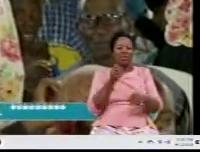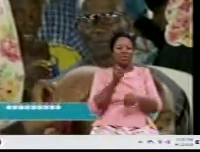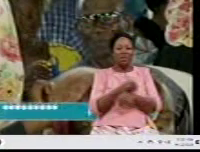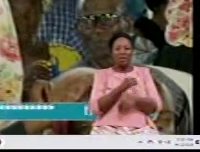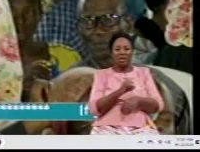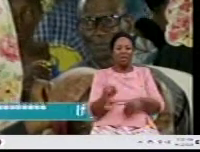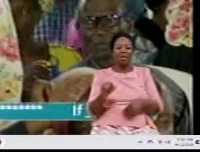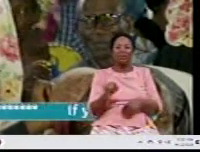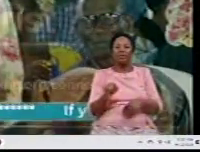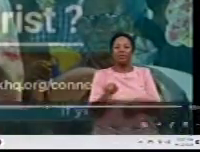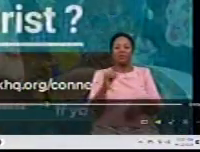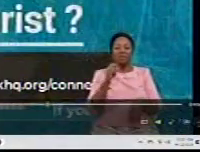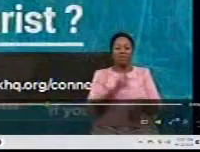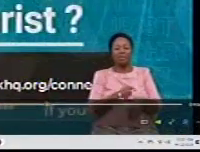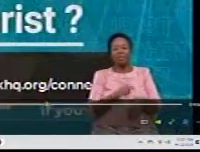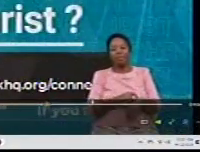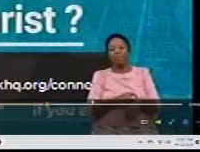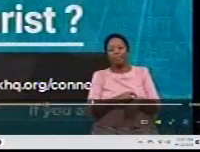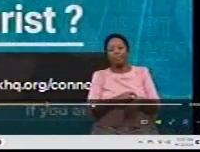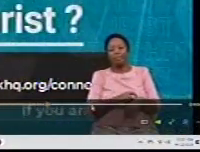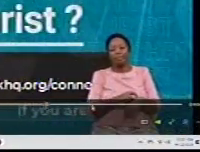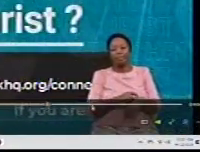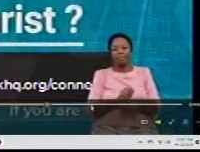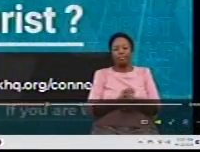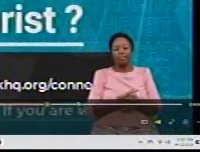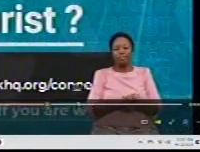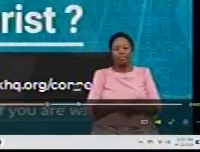counseling session.